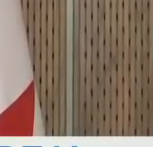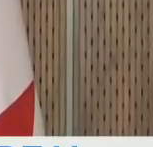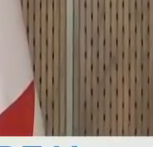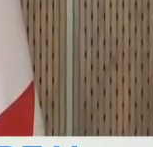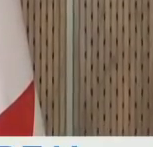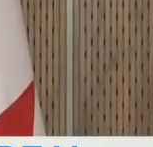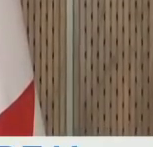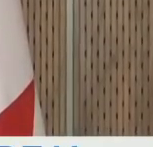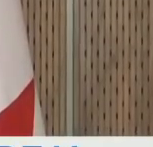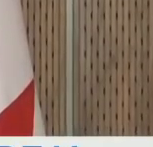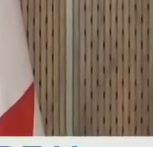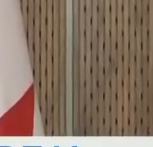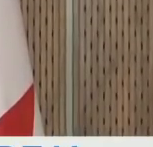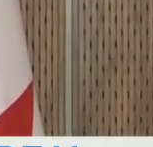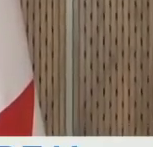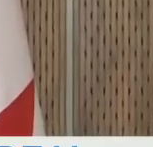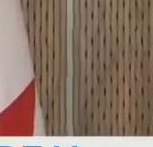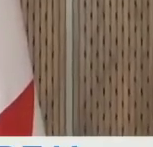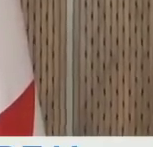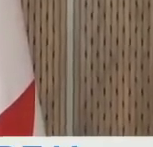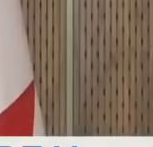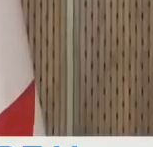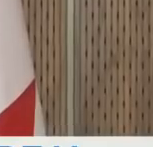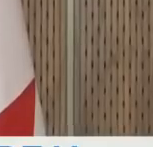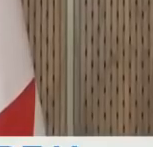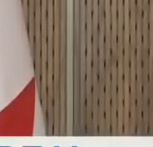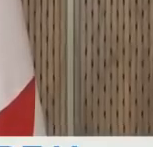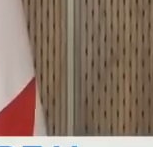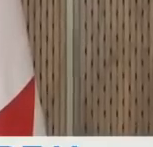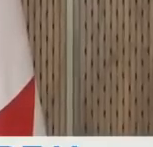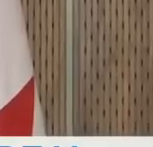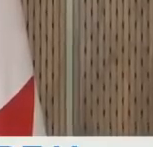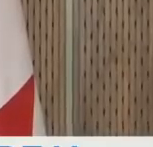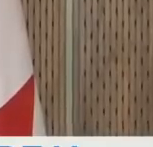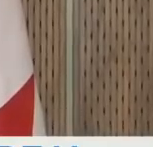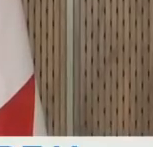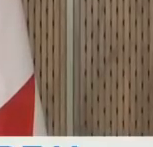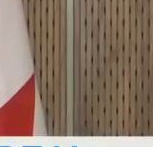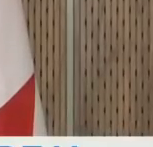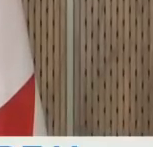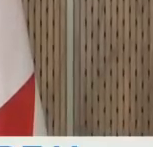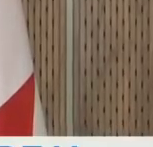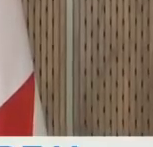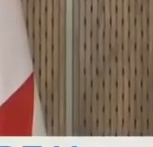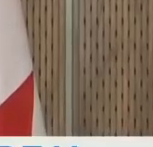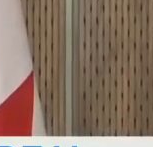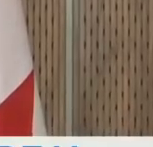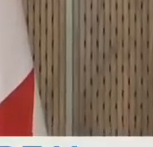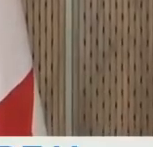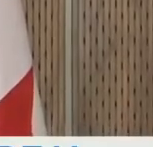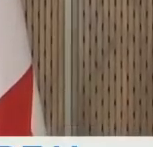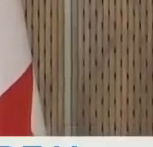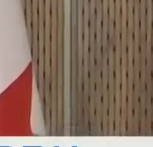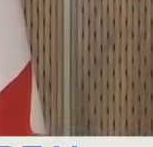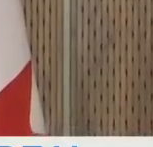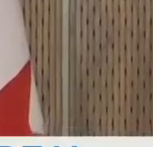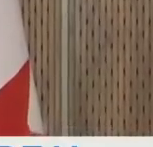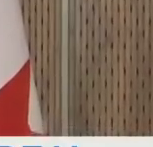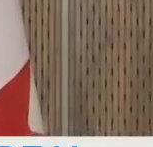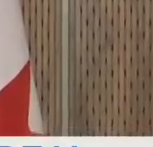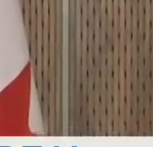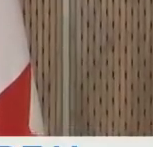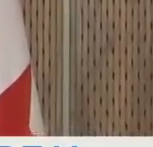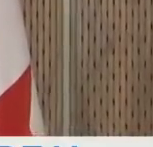resilience. Aujourd'hui, la guerre criminelle de Vladimir Poutine en Ukraine. Vladimir Putin's criminal war